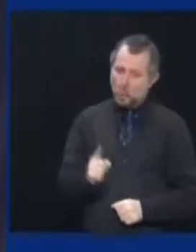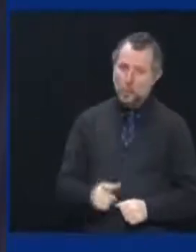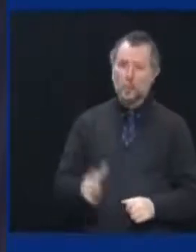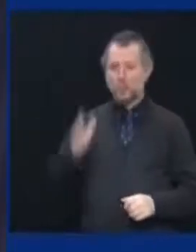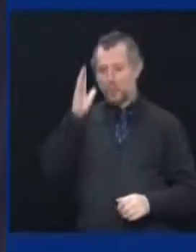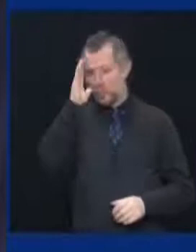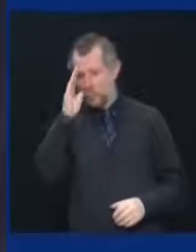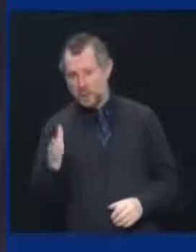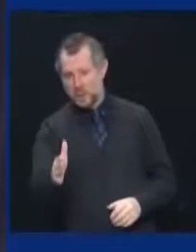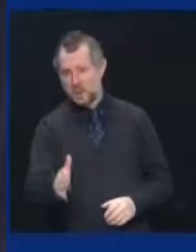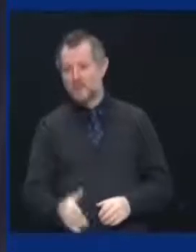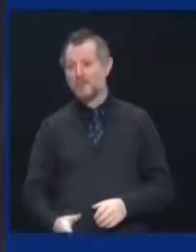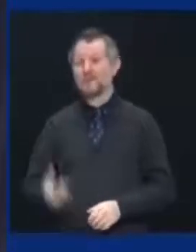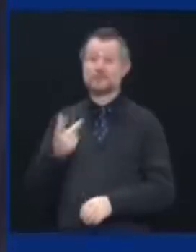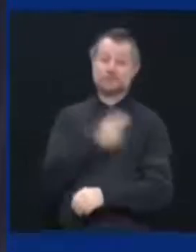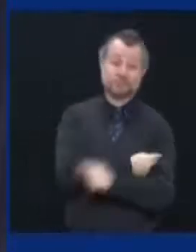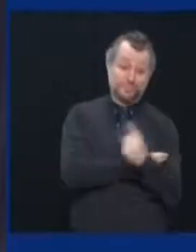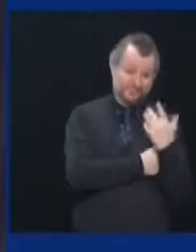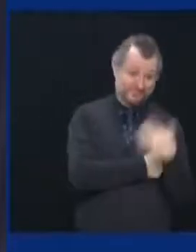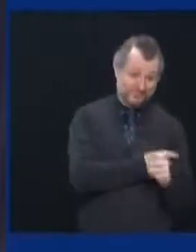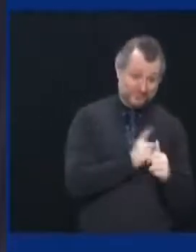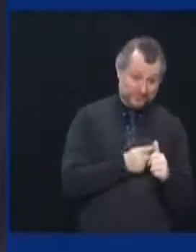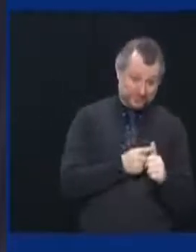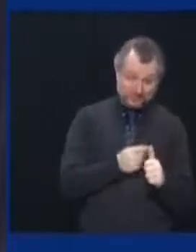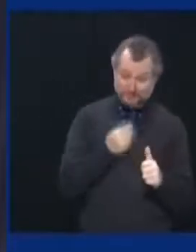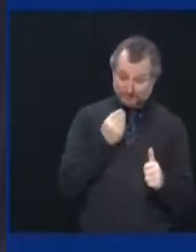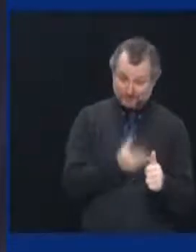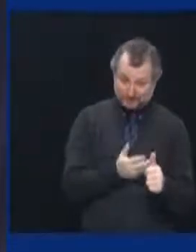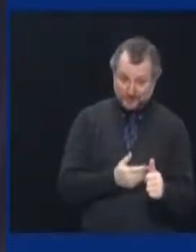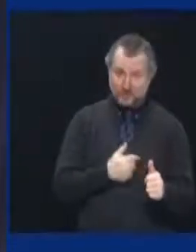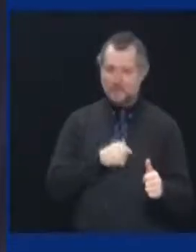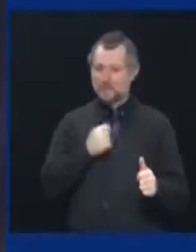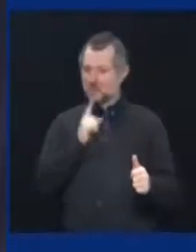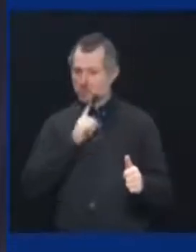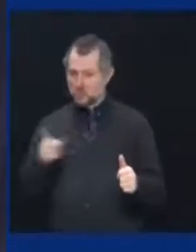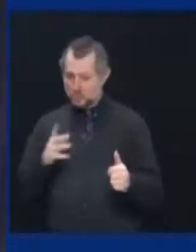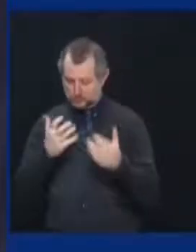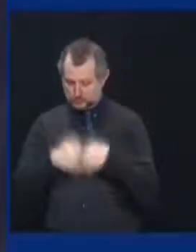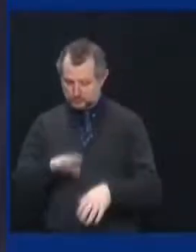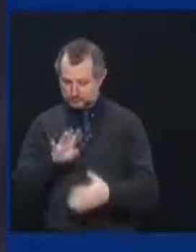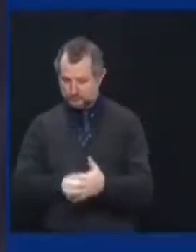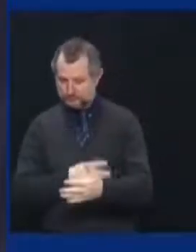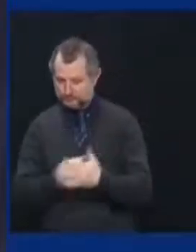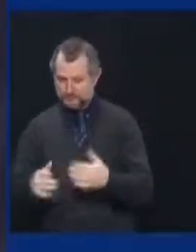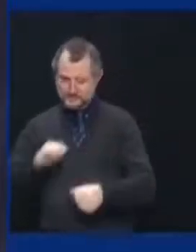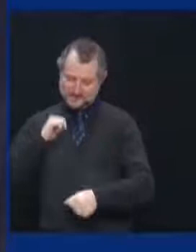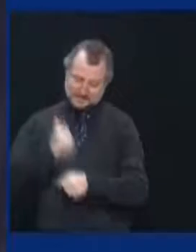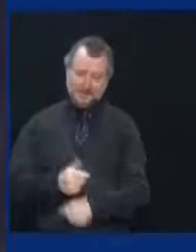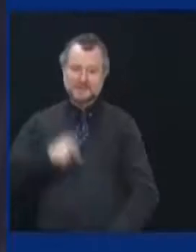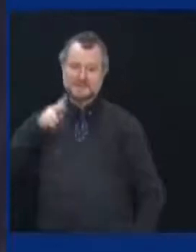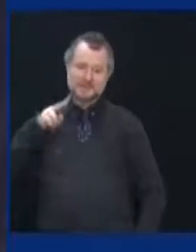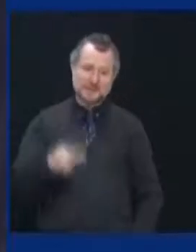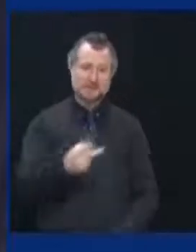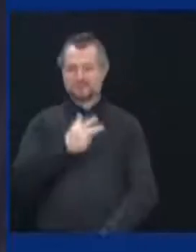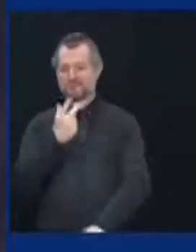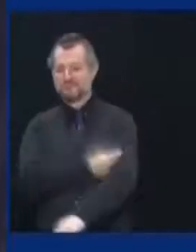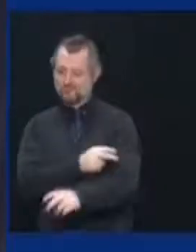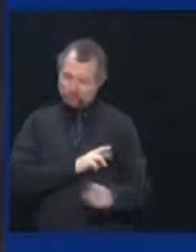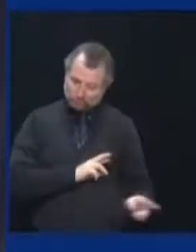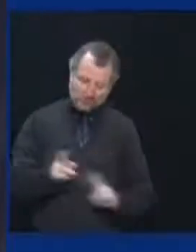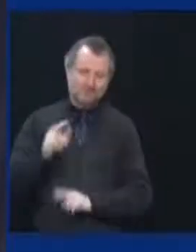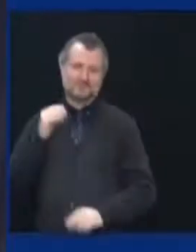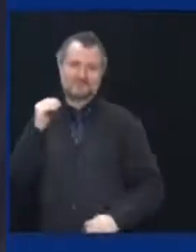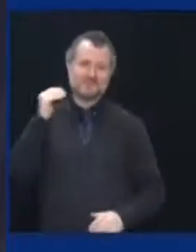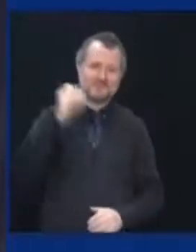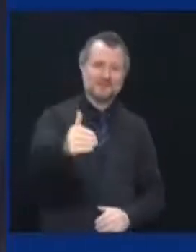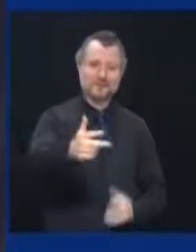when we do a distribution, we make sure we have the second dose for whoever got the first dose. So